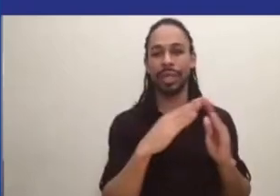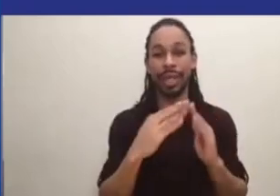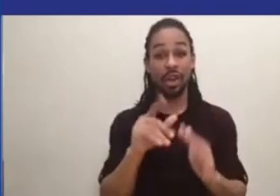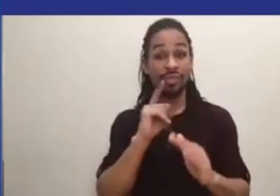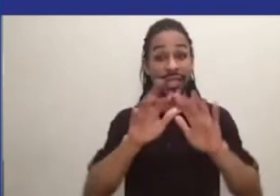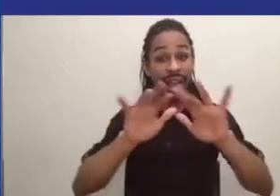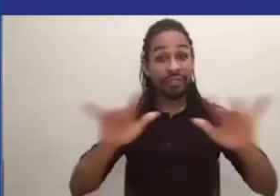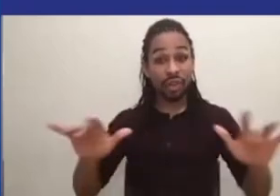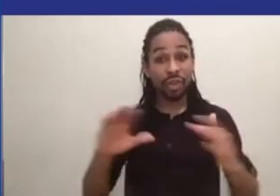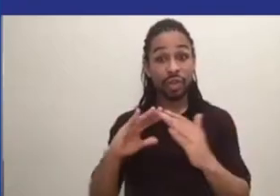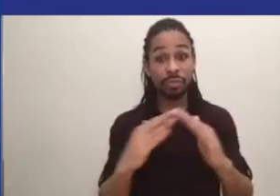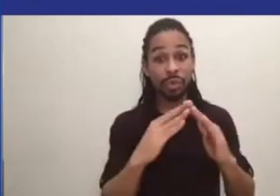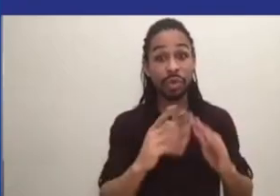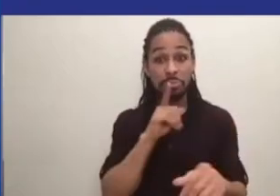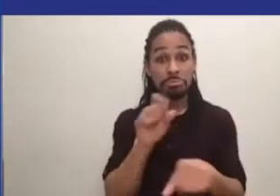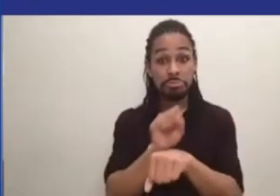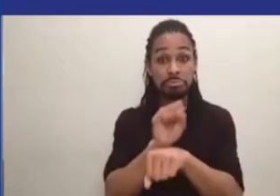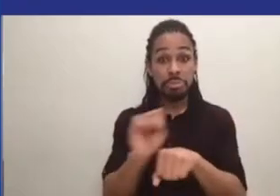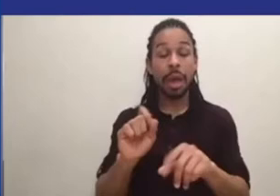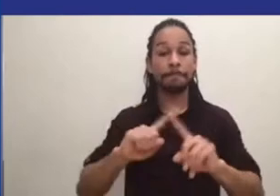community,